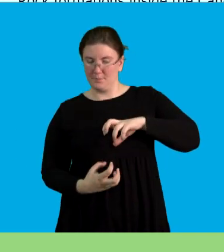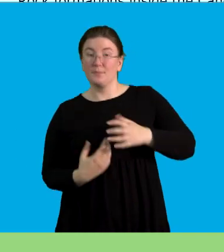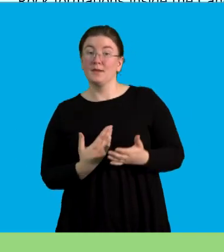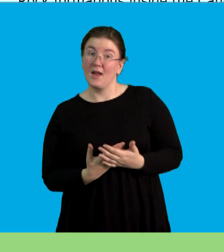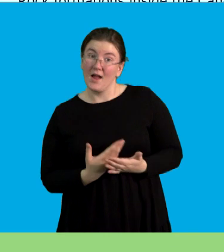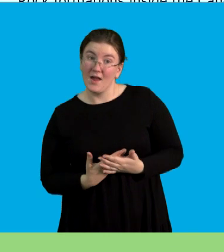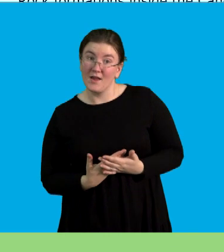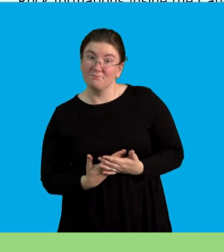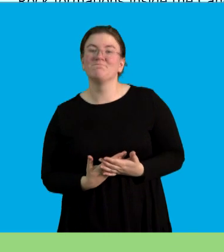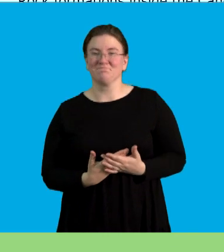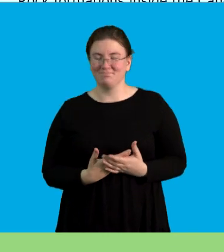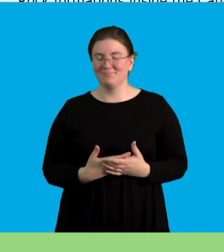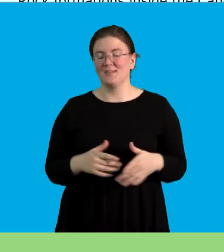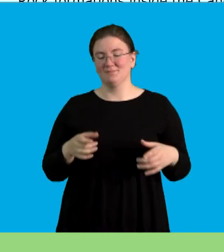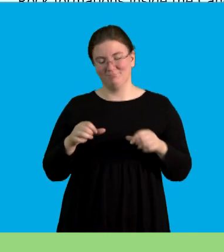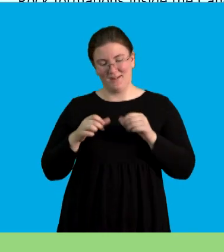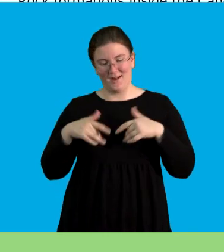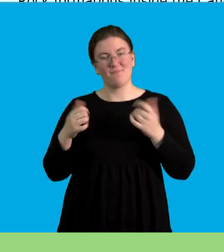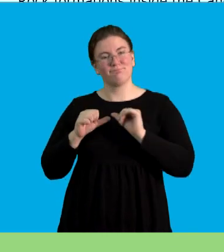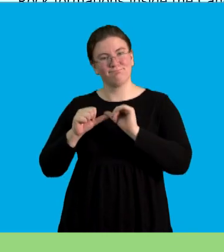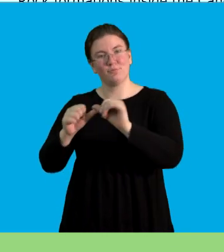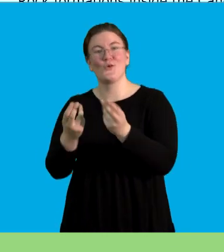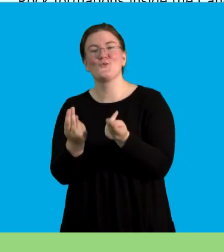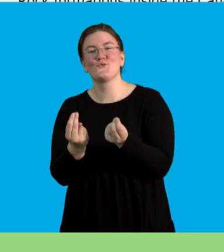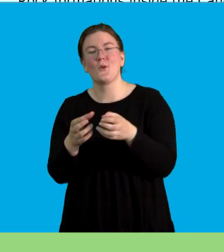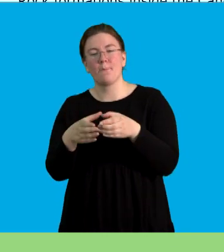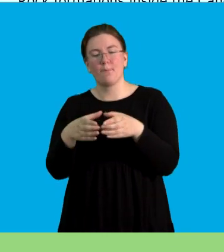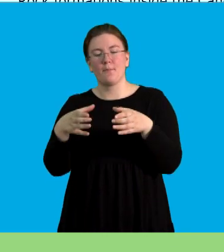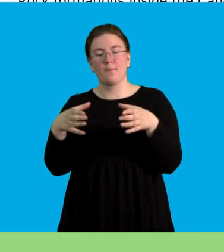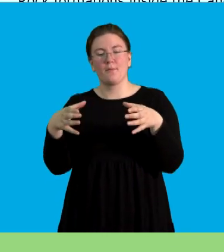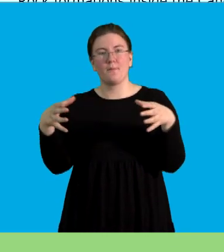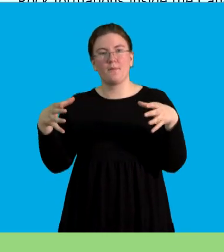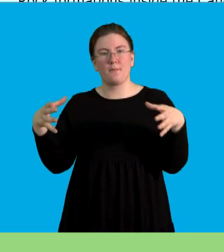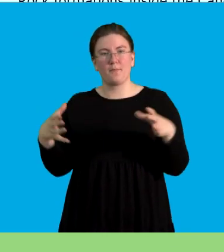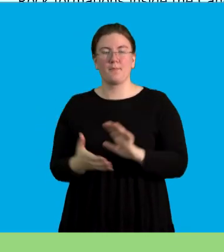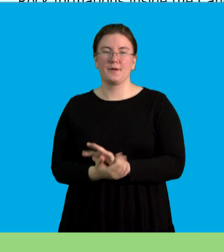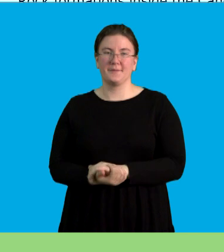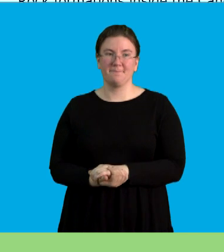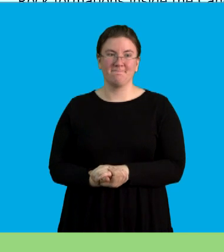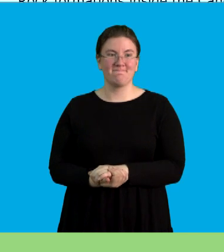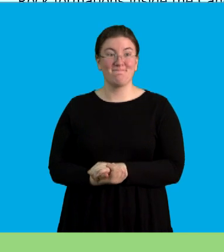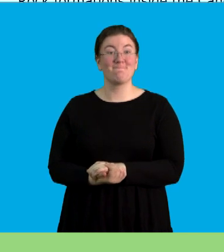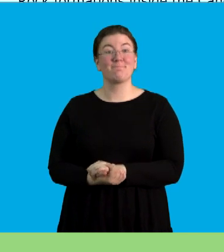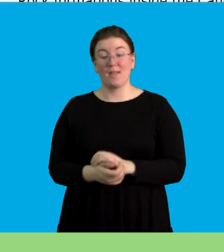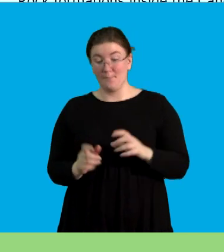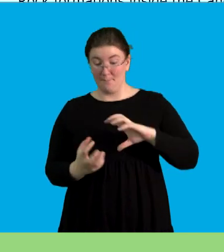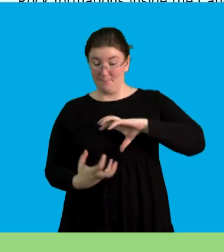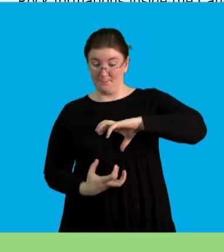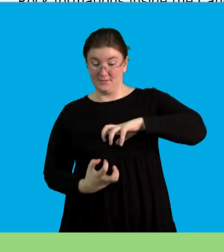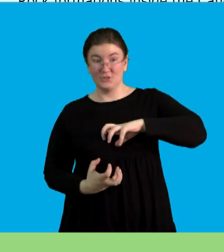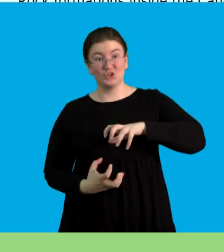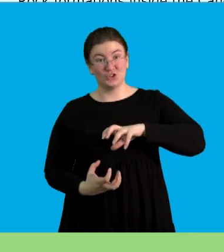new populations. These adaptations could be changes in